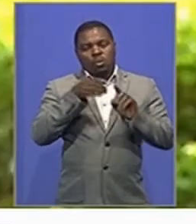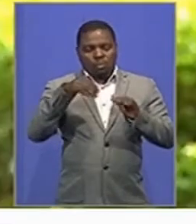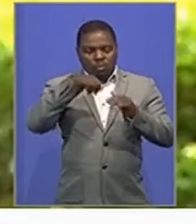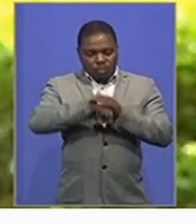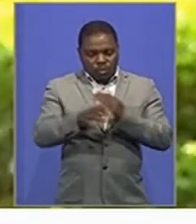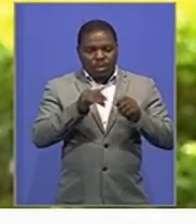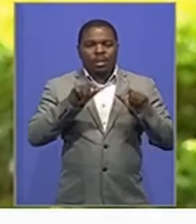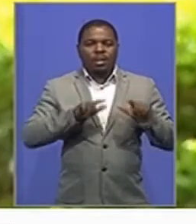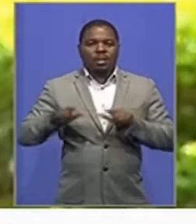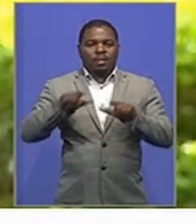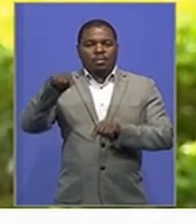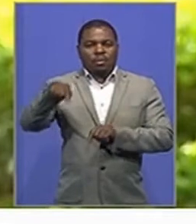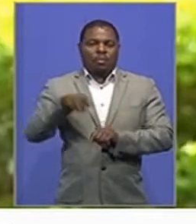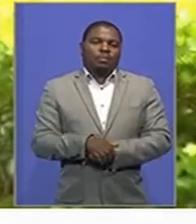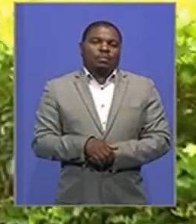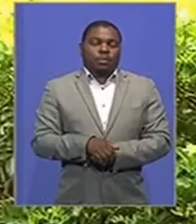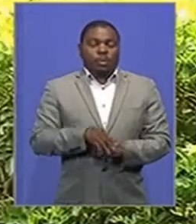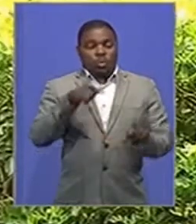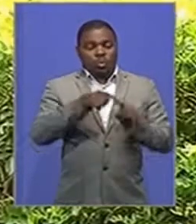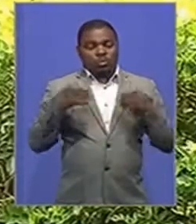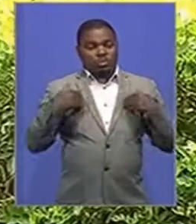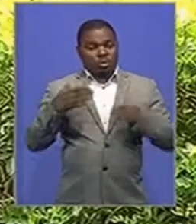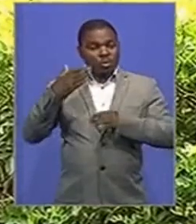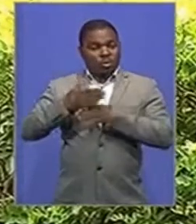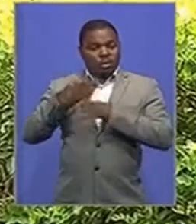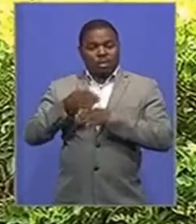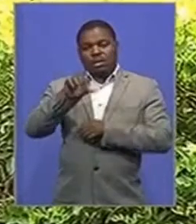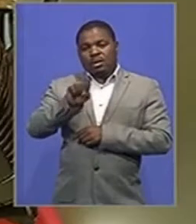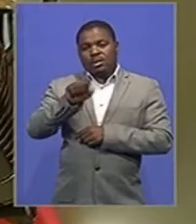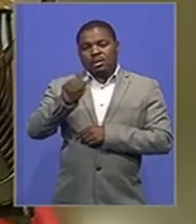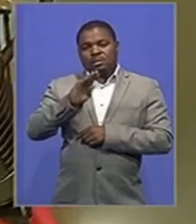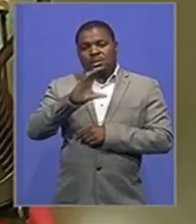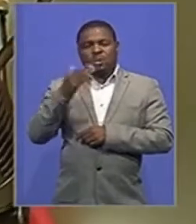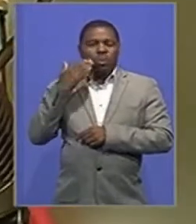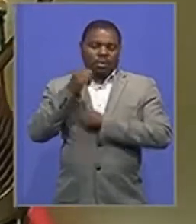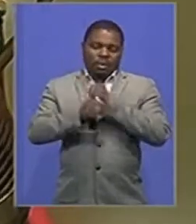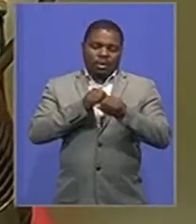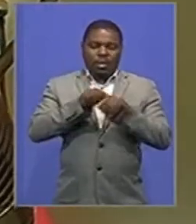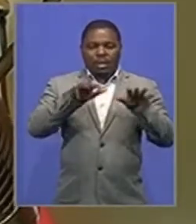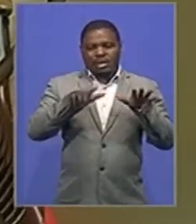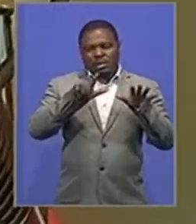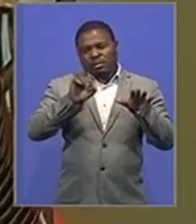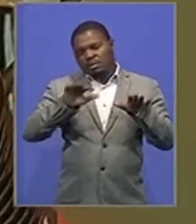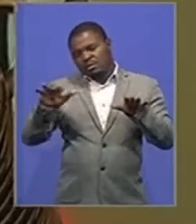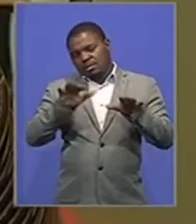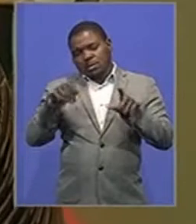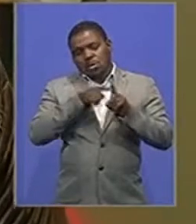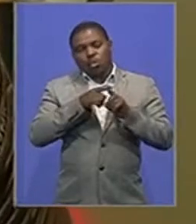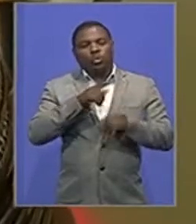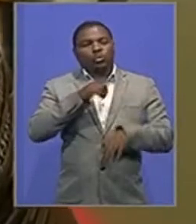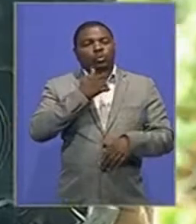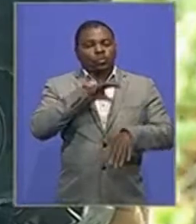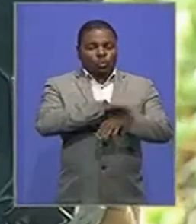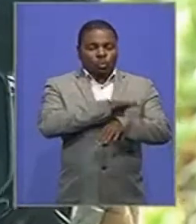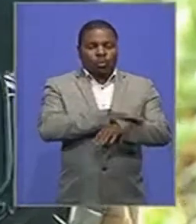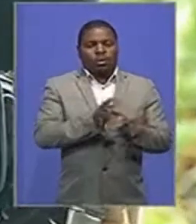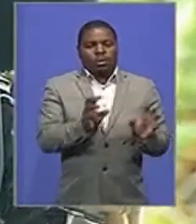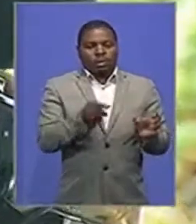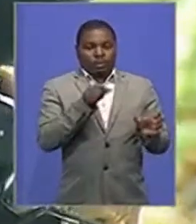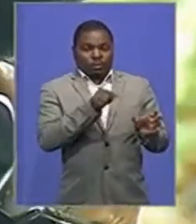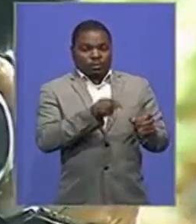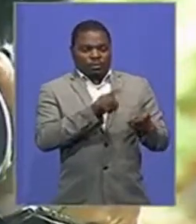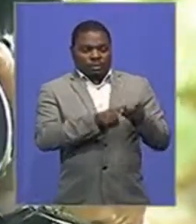ka Limpopo. O thomile go šoma SABC mengwageng ya bo 1970 pele ka mogaši wa Radio Xitsonga. Morago